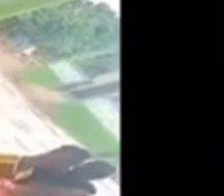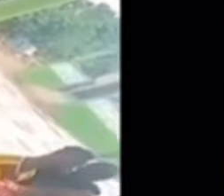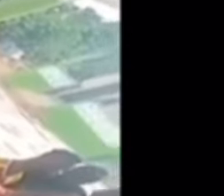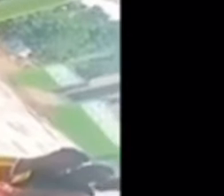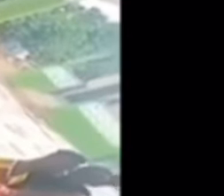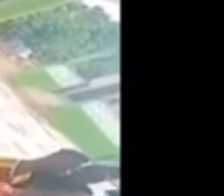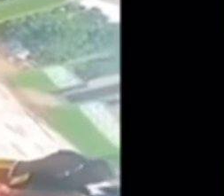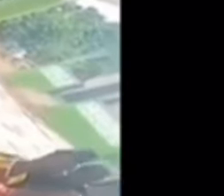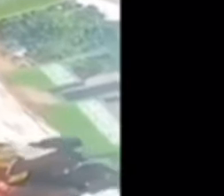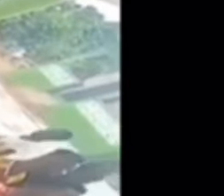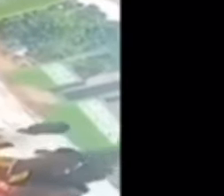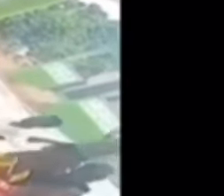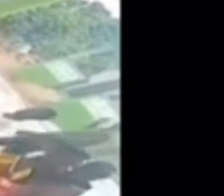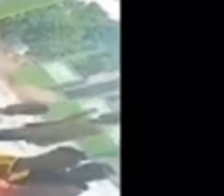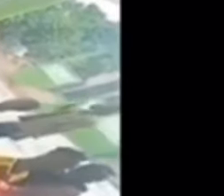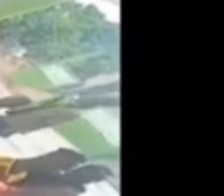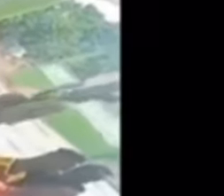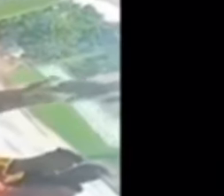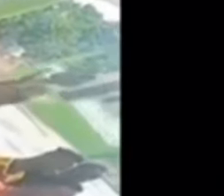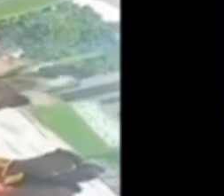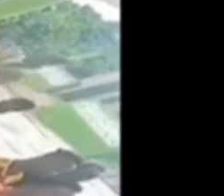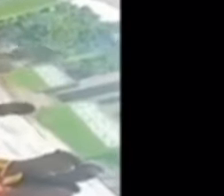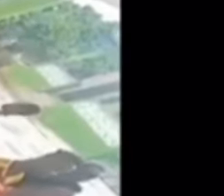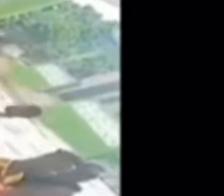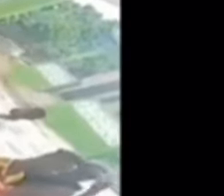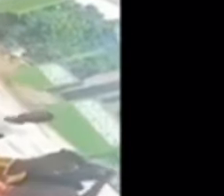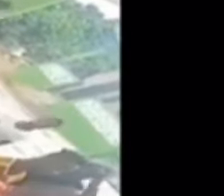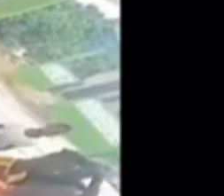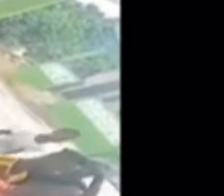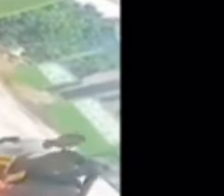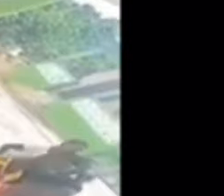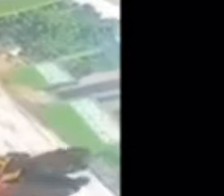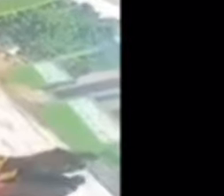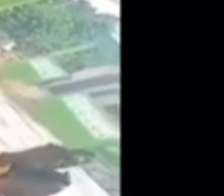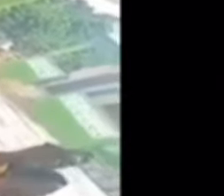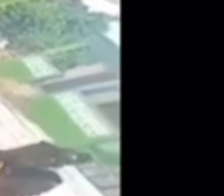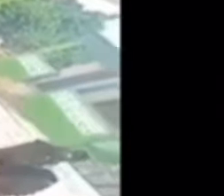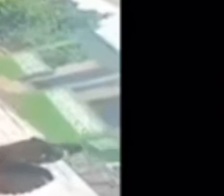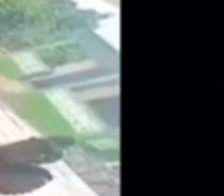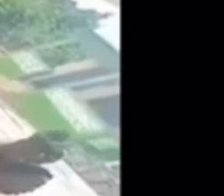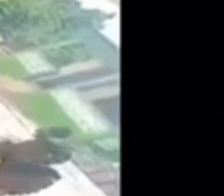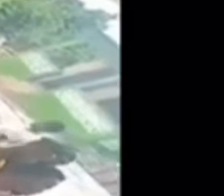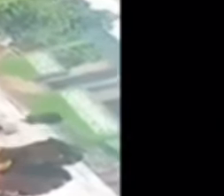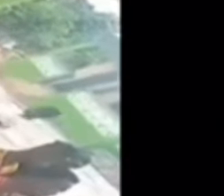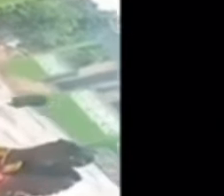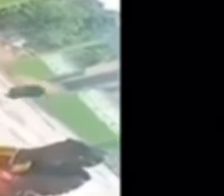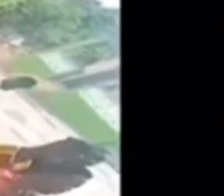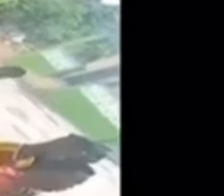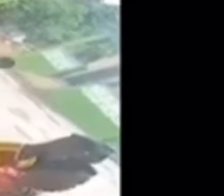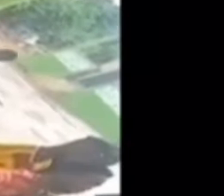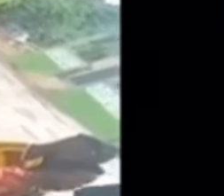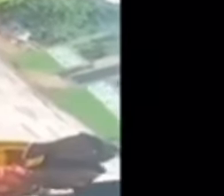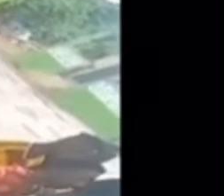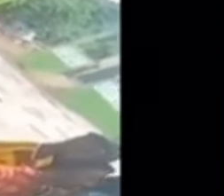ma Ghana fofa service nso nya akwanya ekoye na omukọ ye no yetie sika doso pupa edema eye oman Ghana